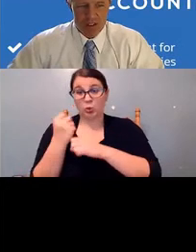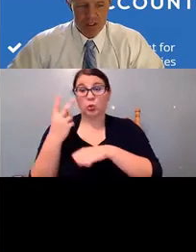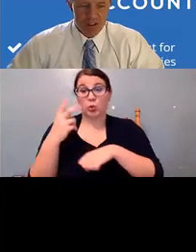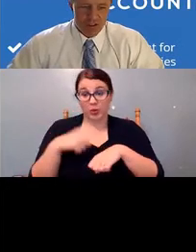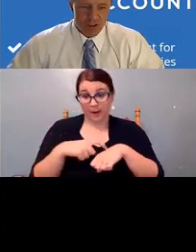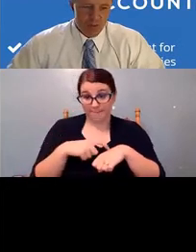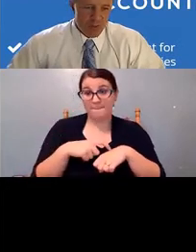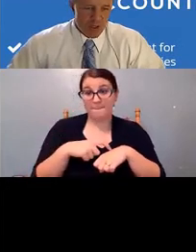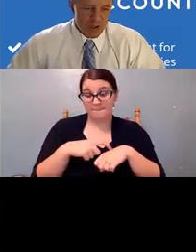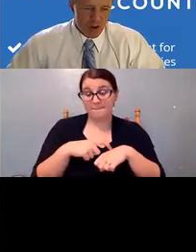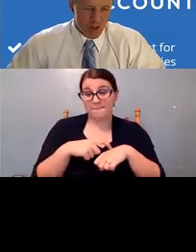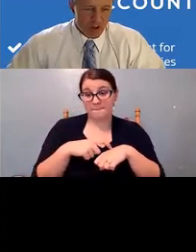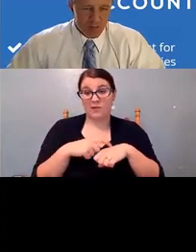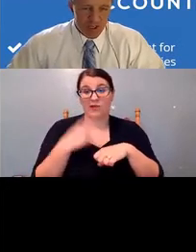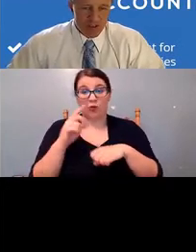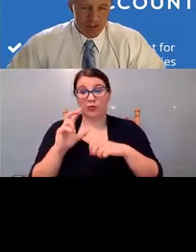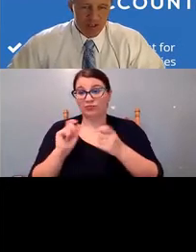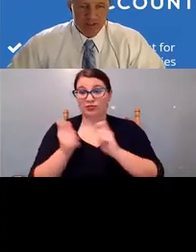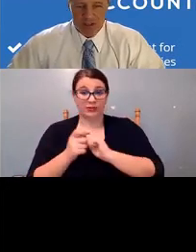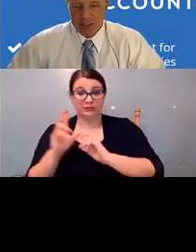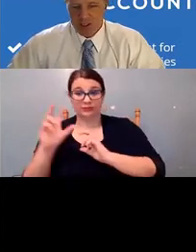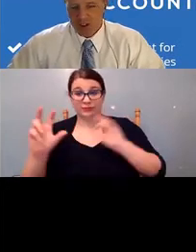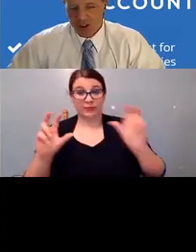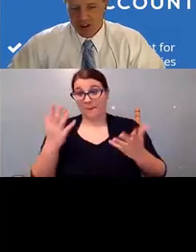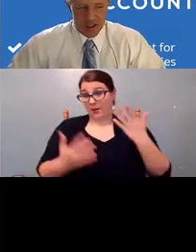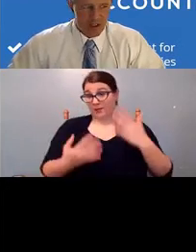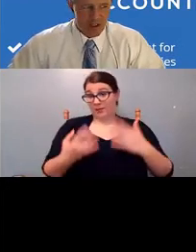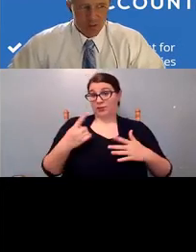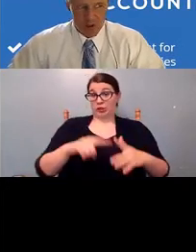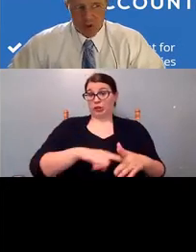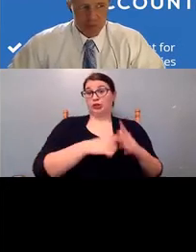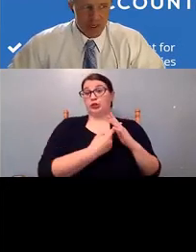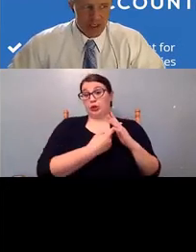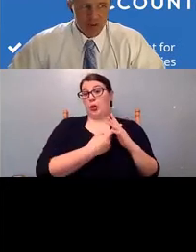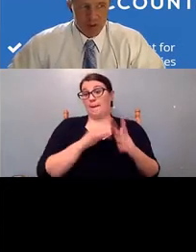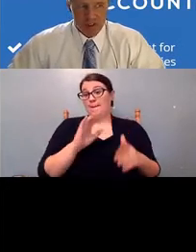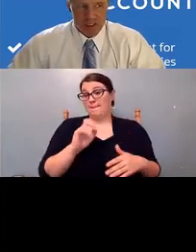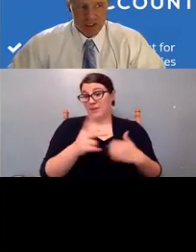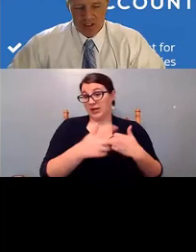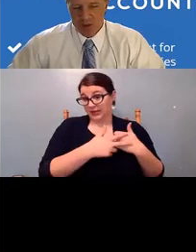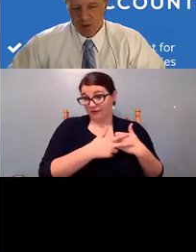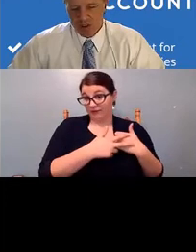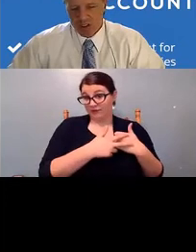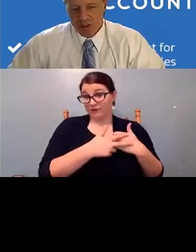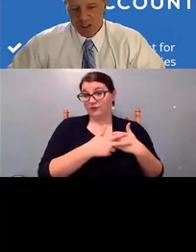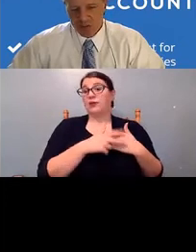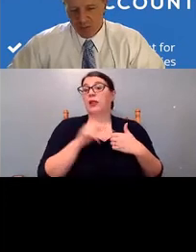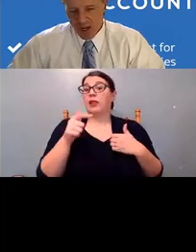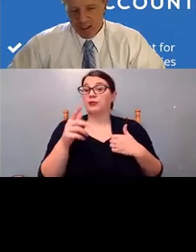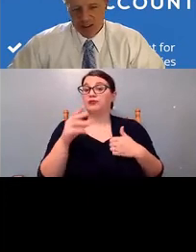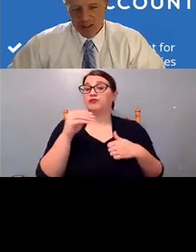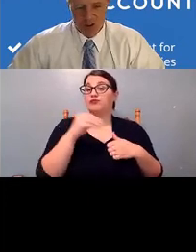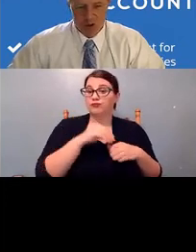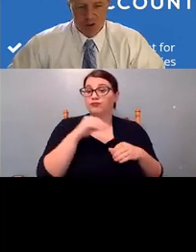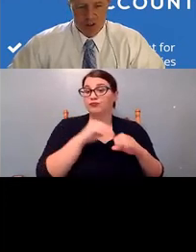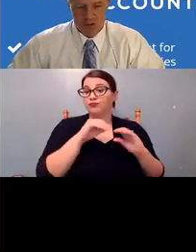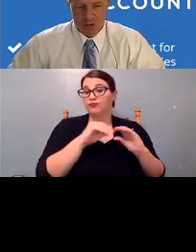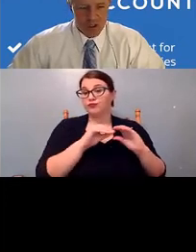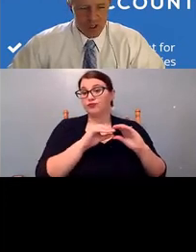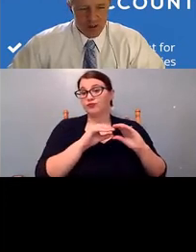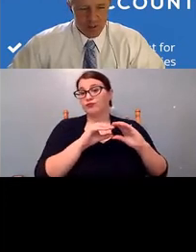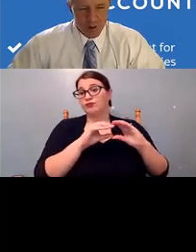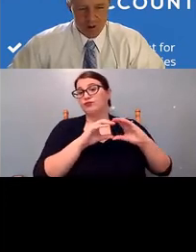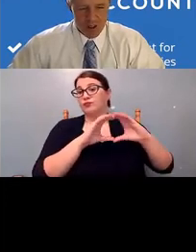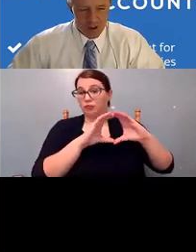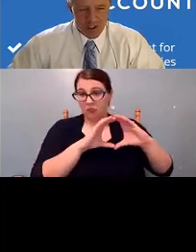options. So maybe you start out in the bank safe, you start adding a little bit more money once it gets up to a significant balance, or you feel